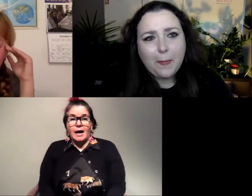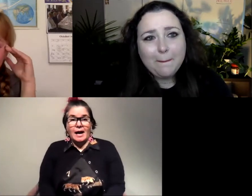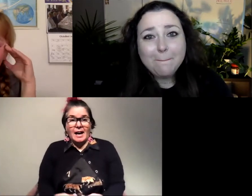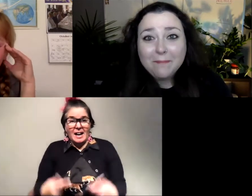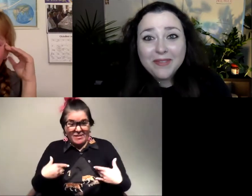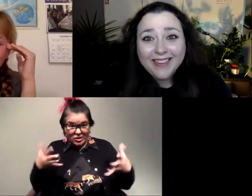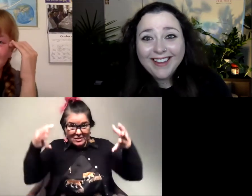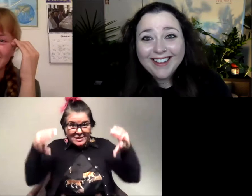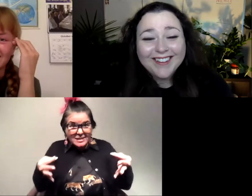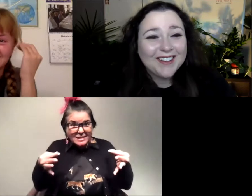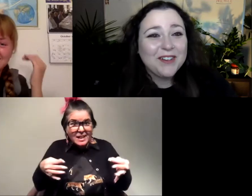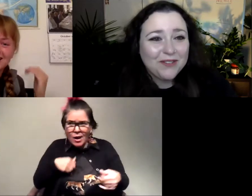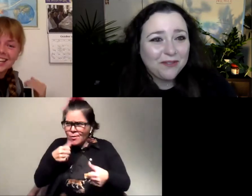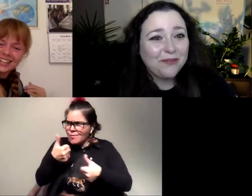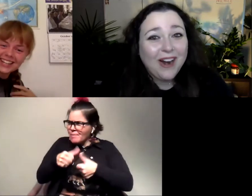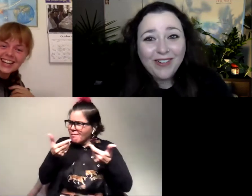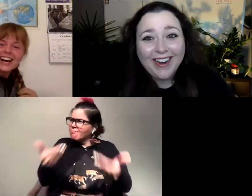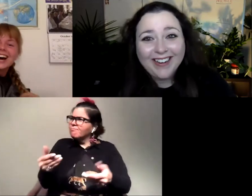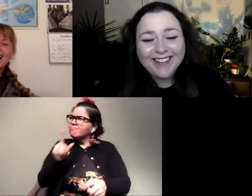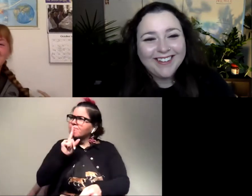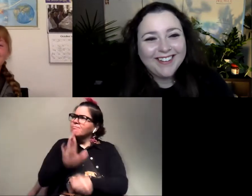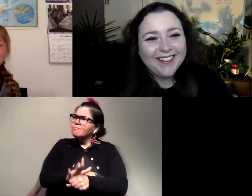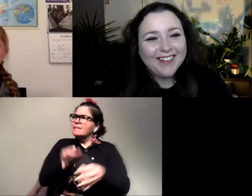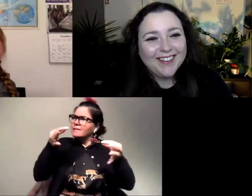that decision? I don't remember making that decision.